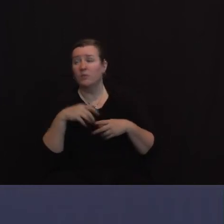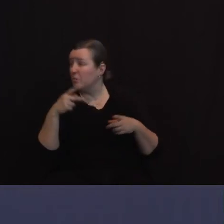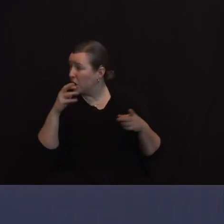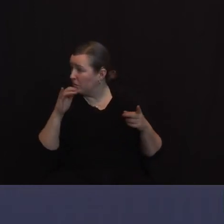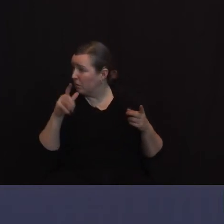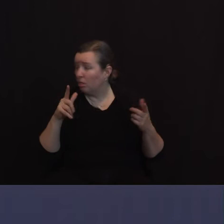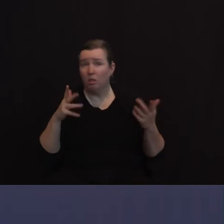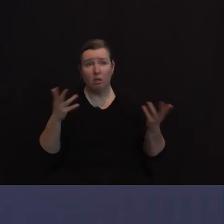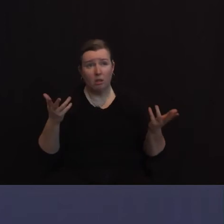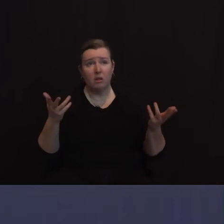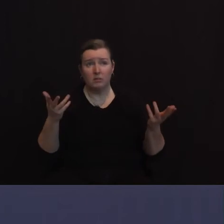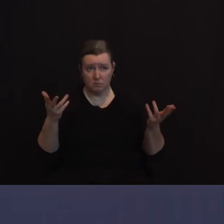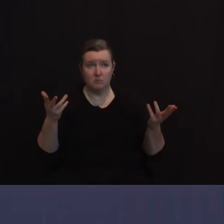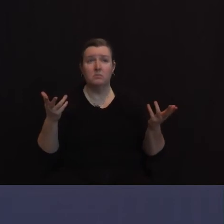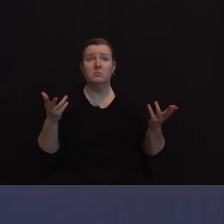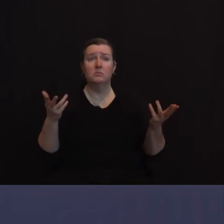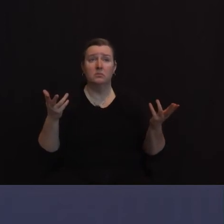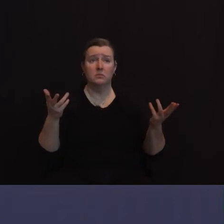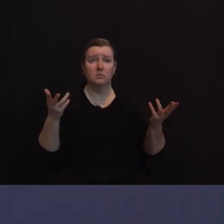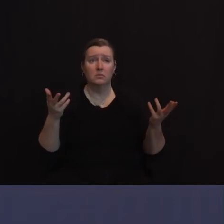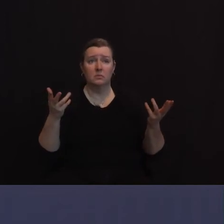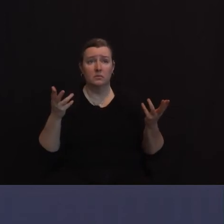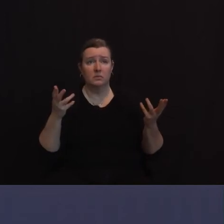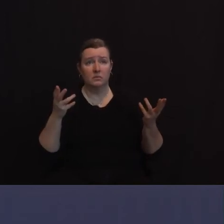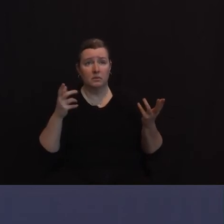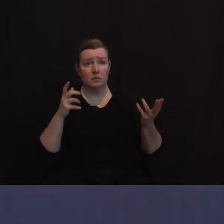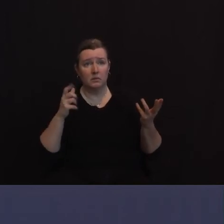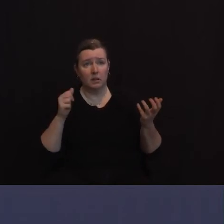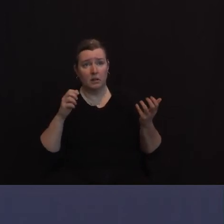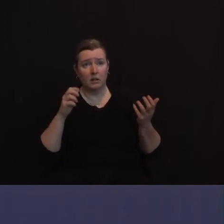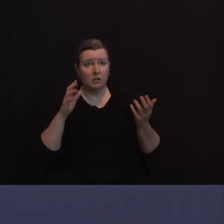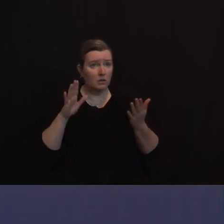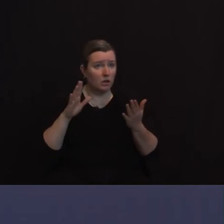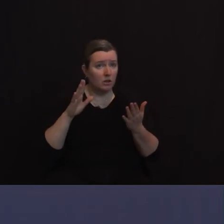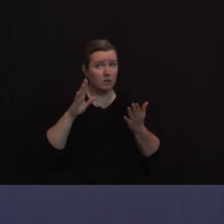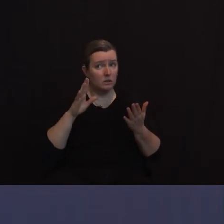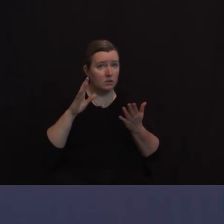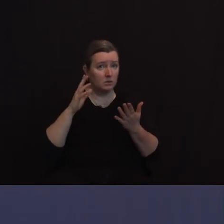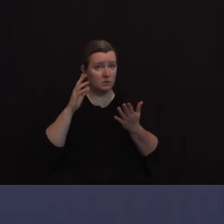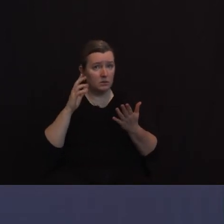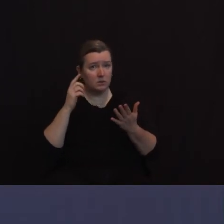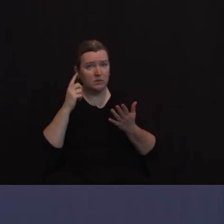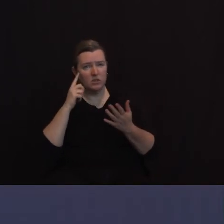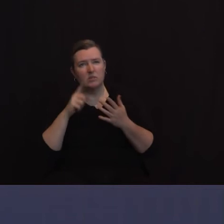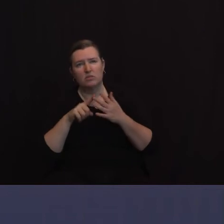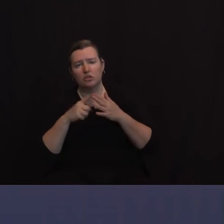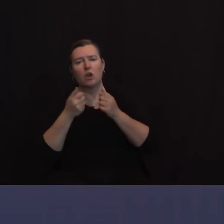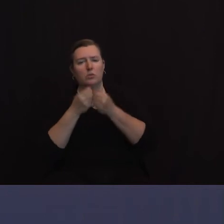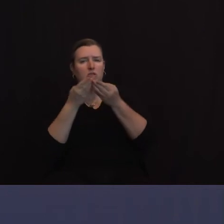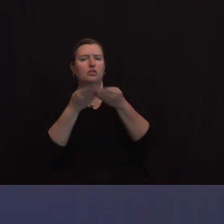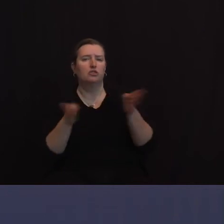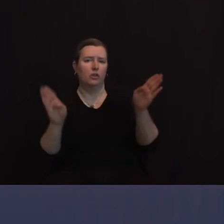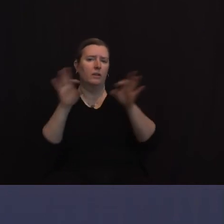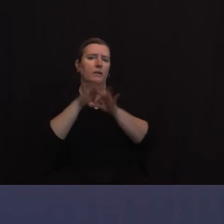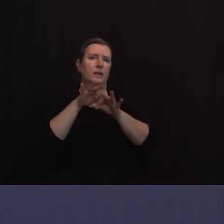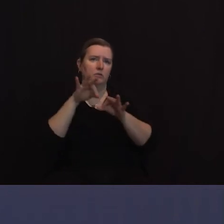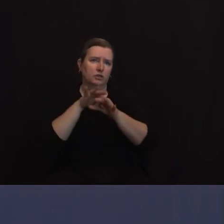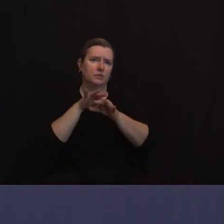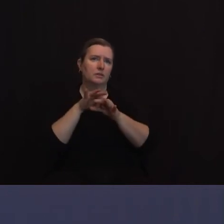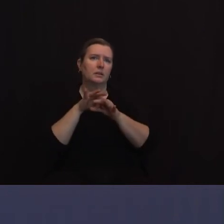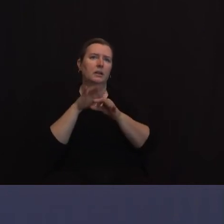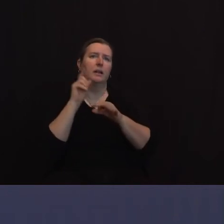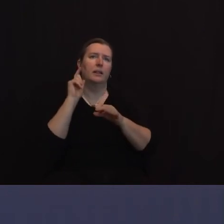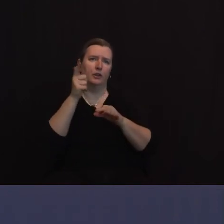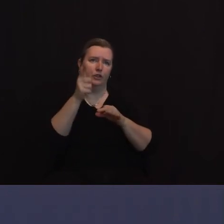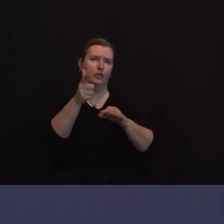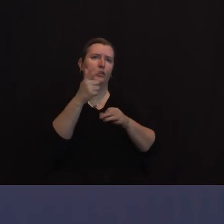noble hope, but I think this is really right now beginning in the general and then beyond in years to come. Listen, that particular